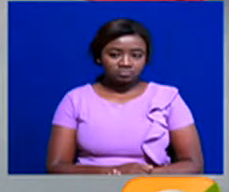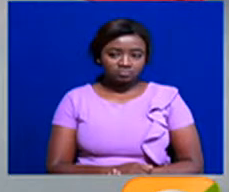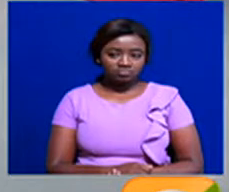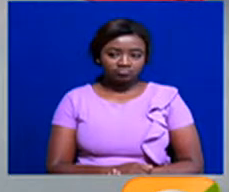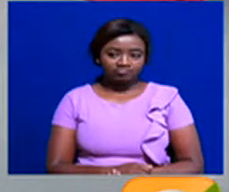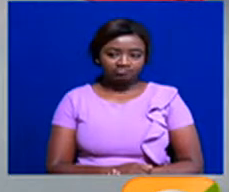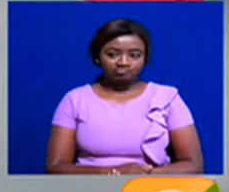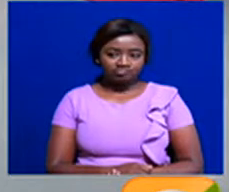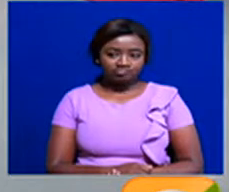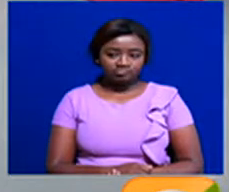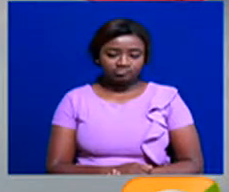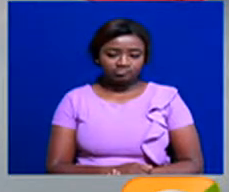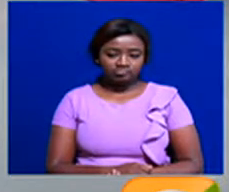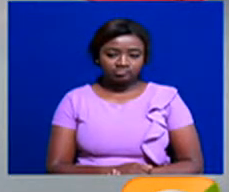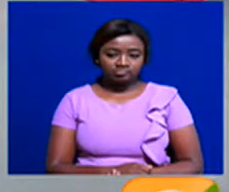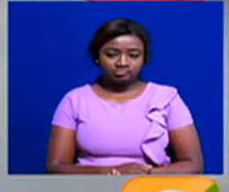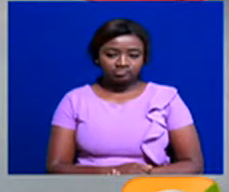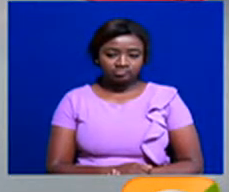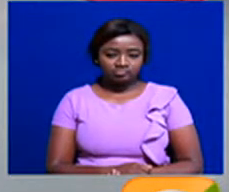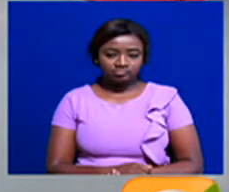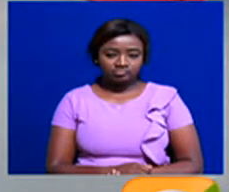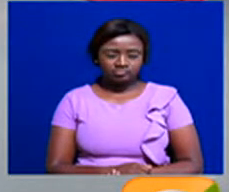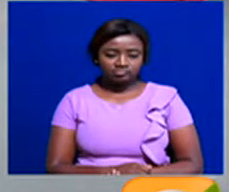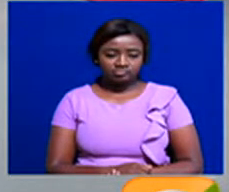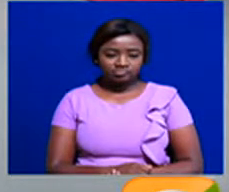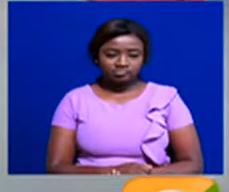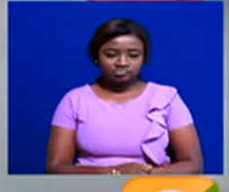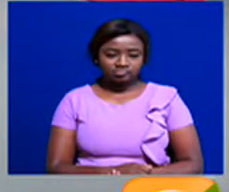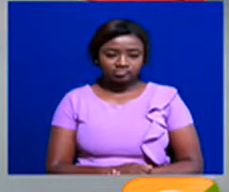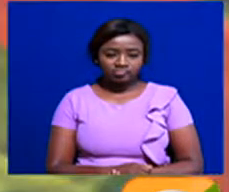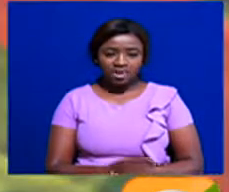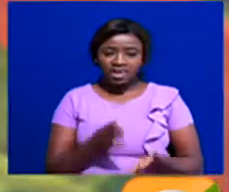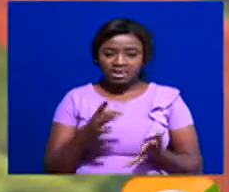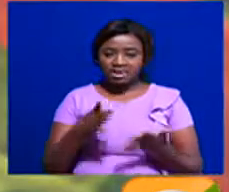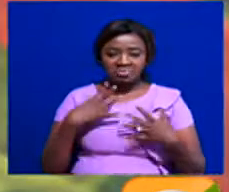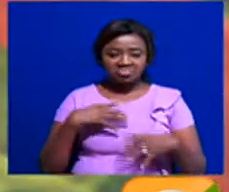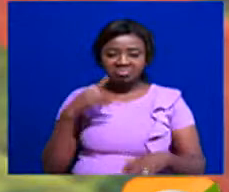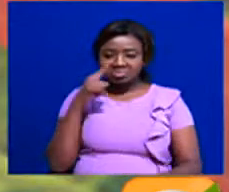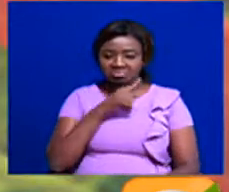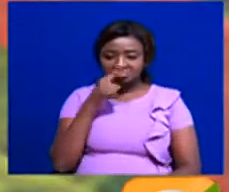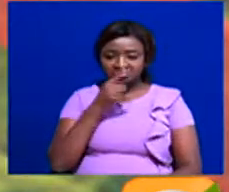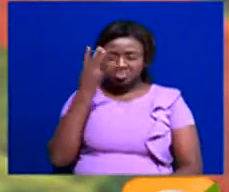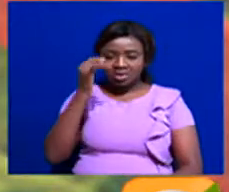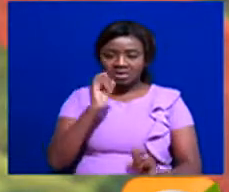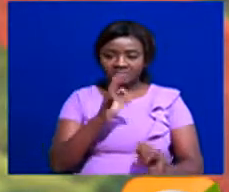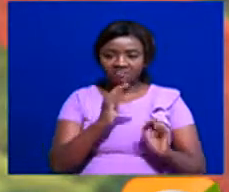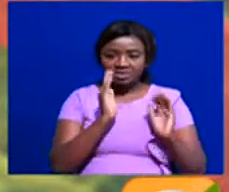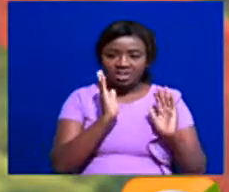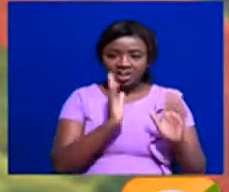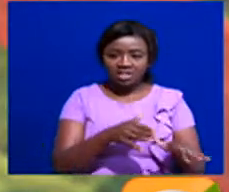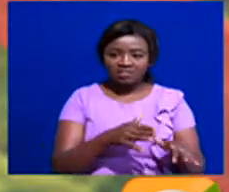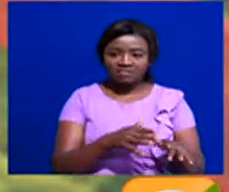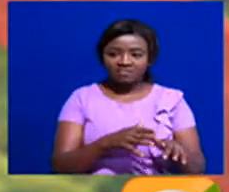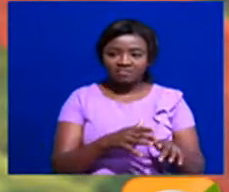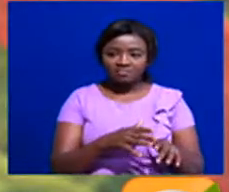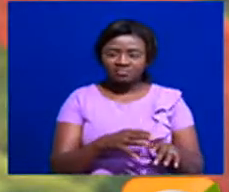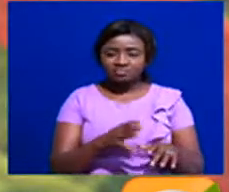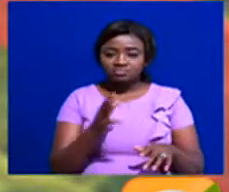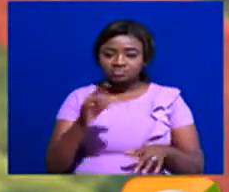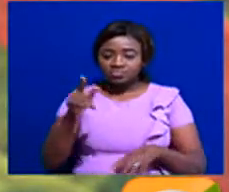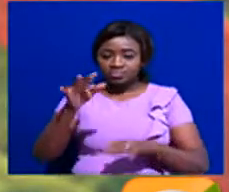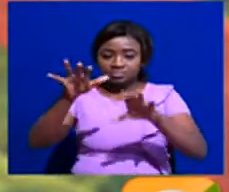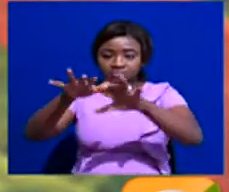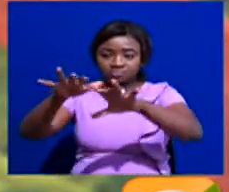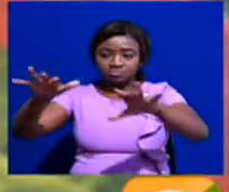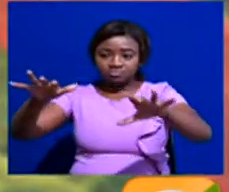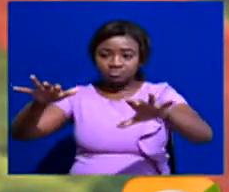Okay. What did they used to do? Too harsh. Yeah. When it comes to the market, they